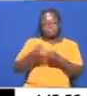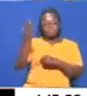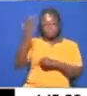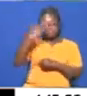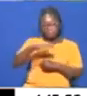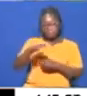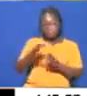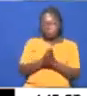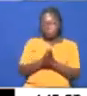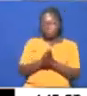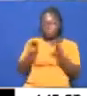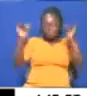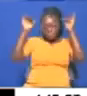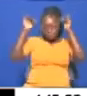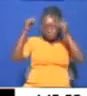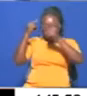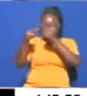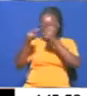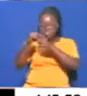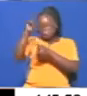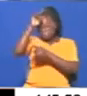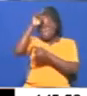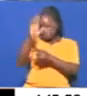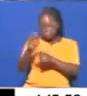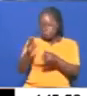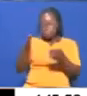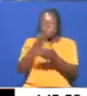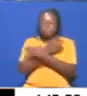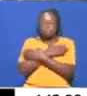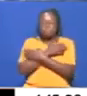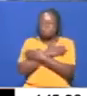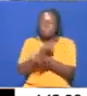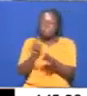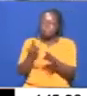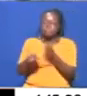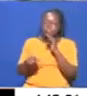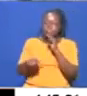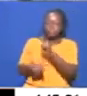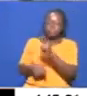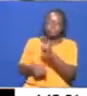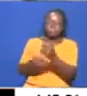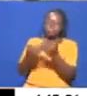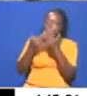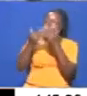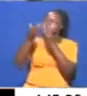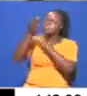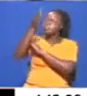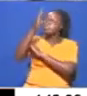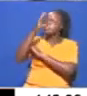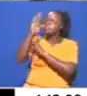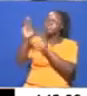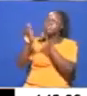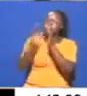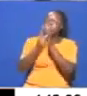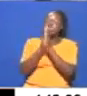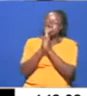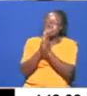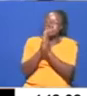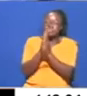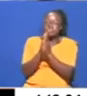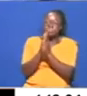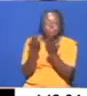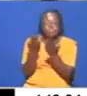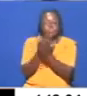been slaughtered as villagers and friends join Onyango in thanking God and also pray for his colleague